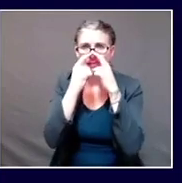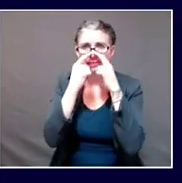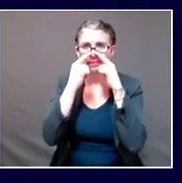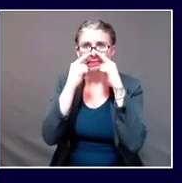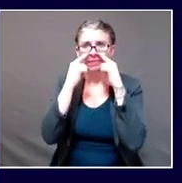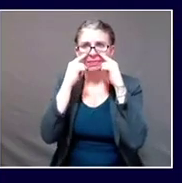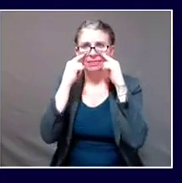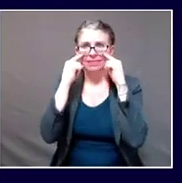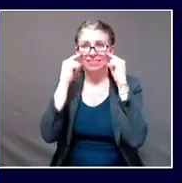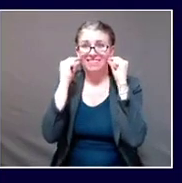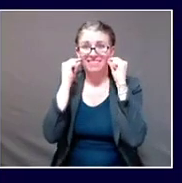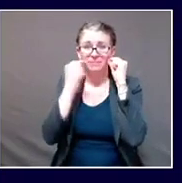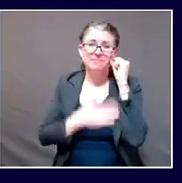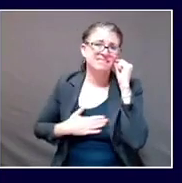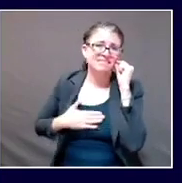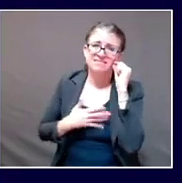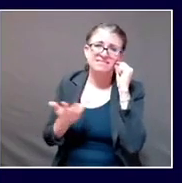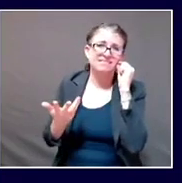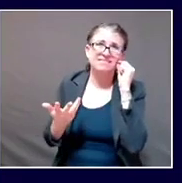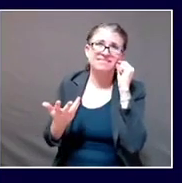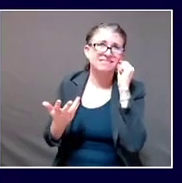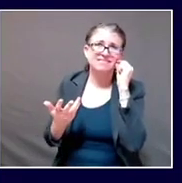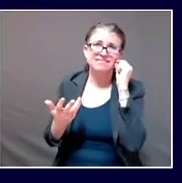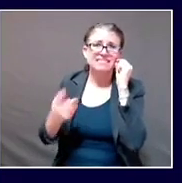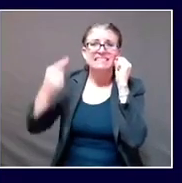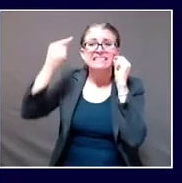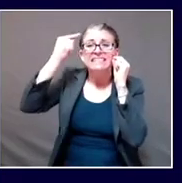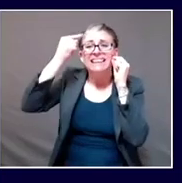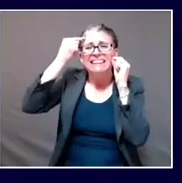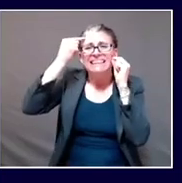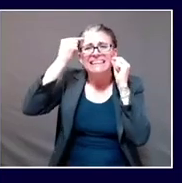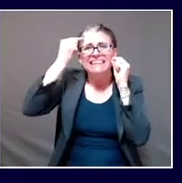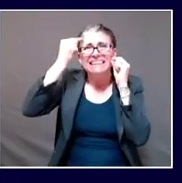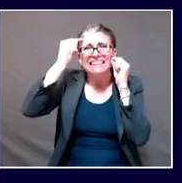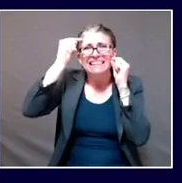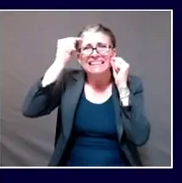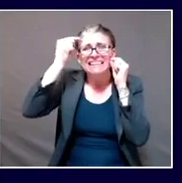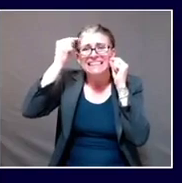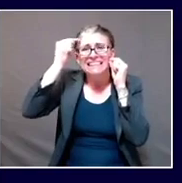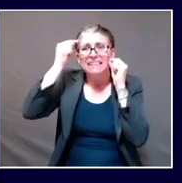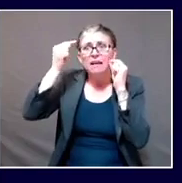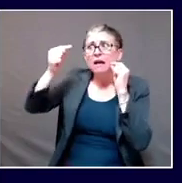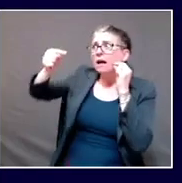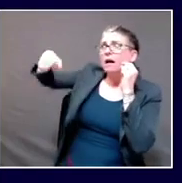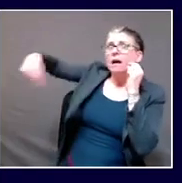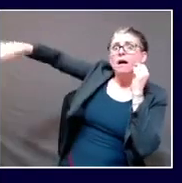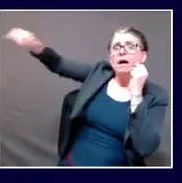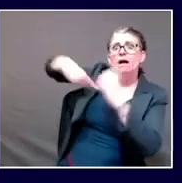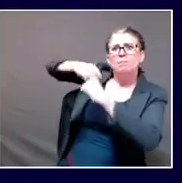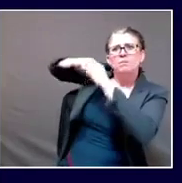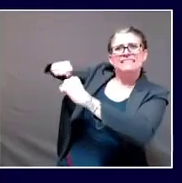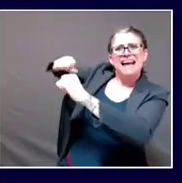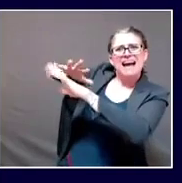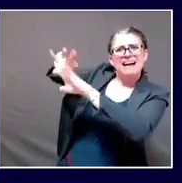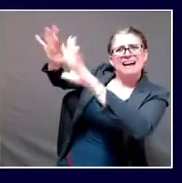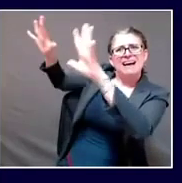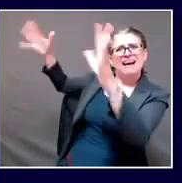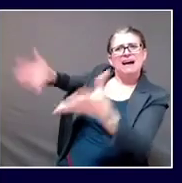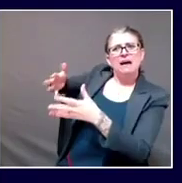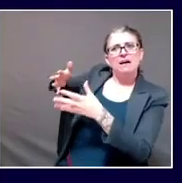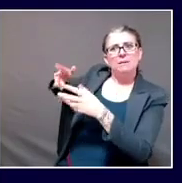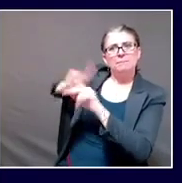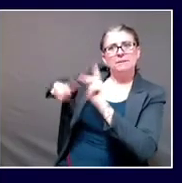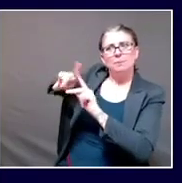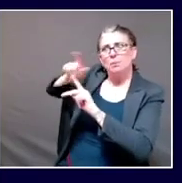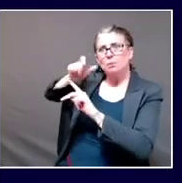Please think twice. Think twice because COVID is not taking the holiday off. It is there at